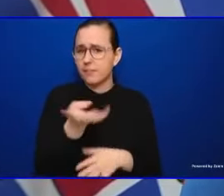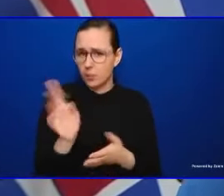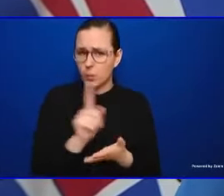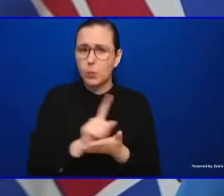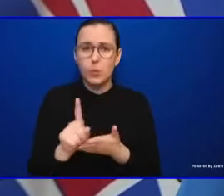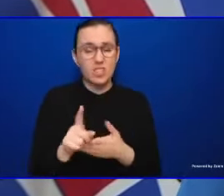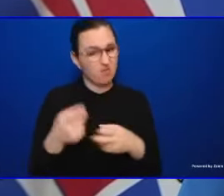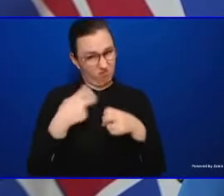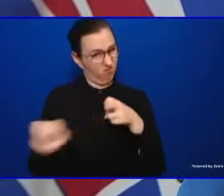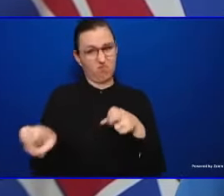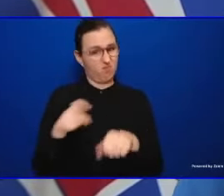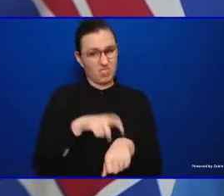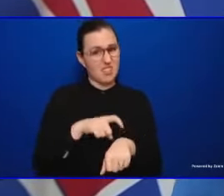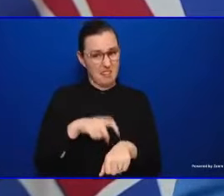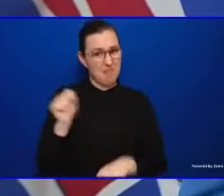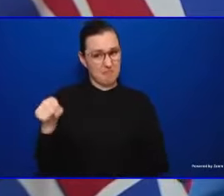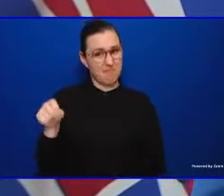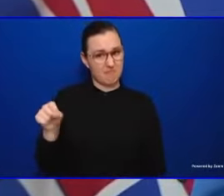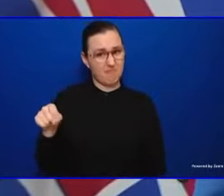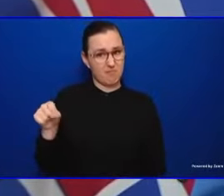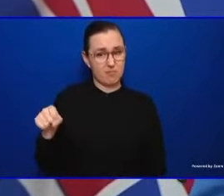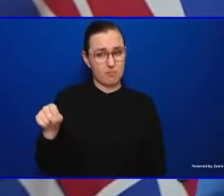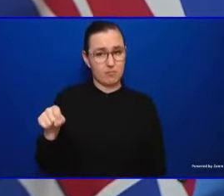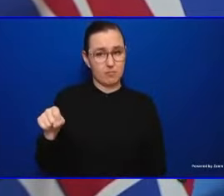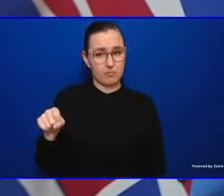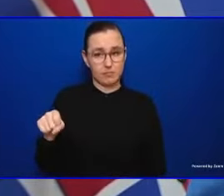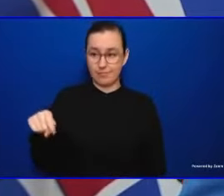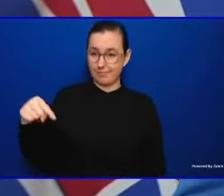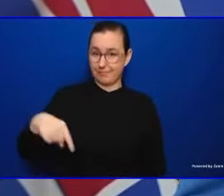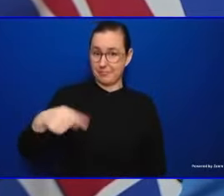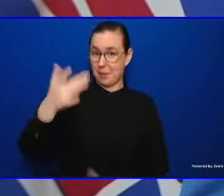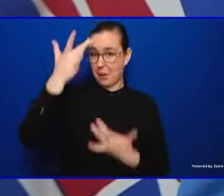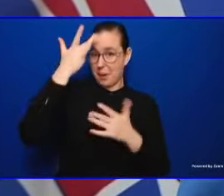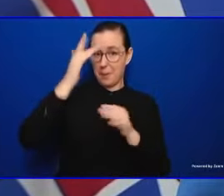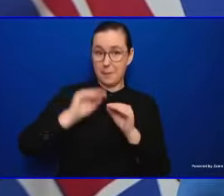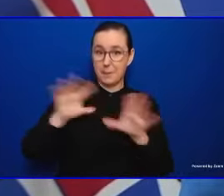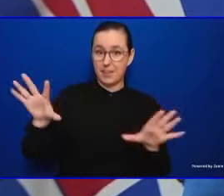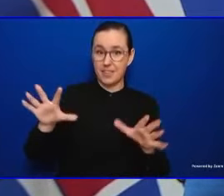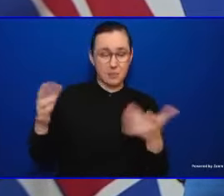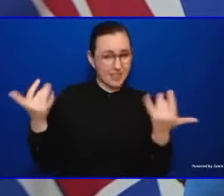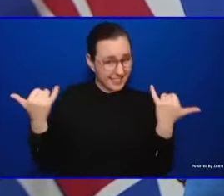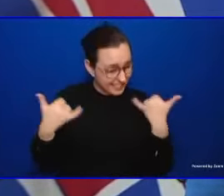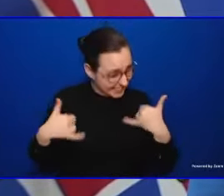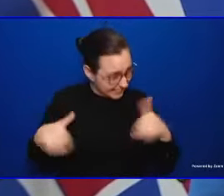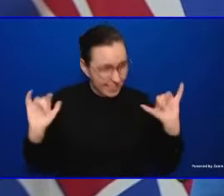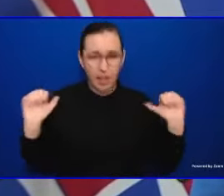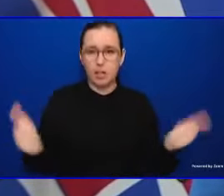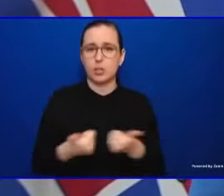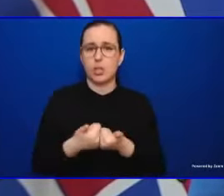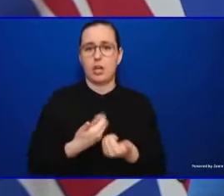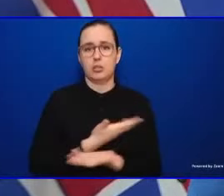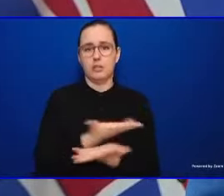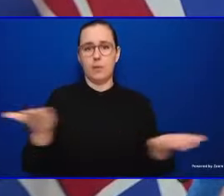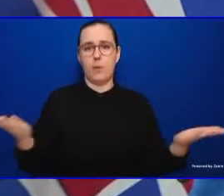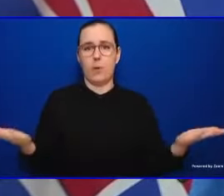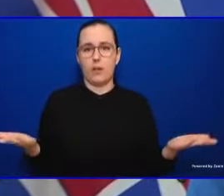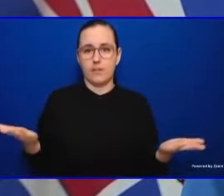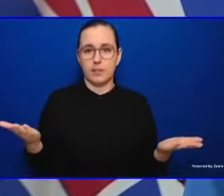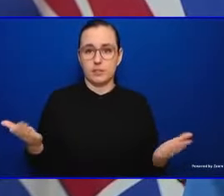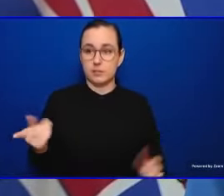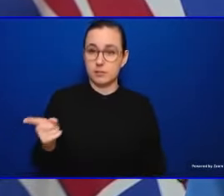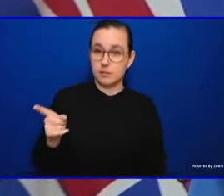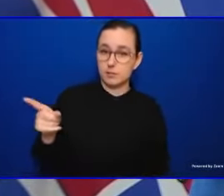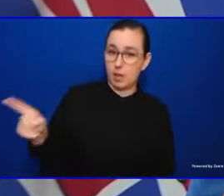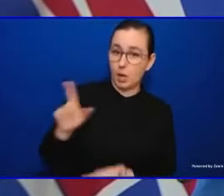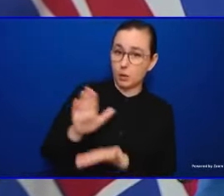our communities. The work that our schools and our district staff have done over this week with our partners